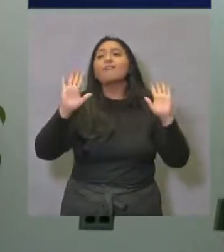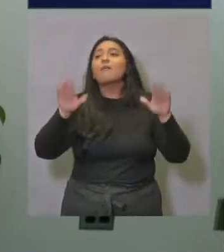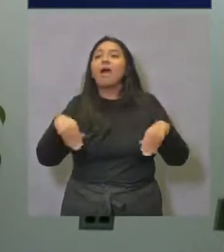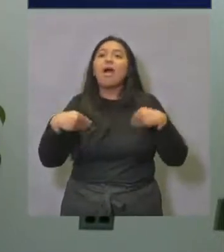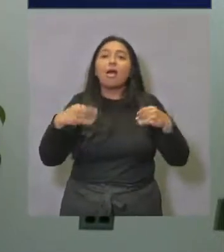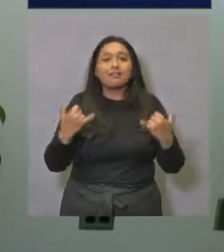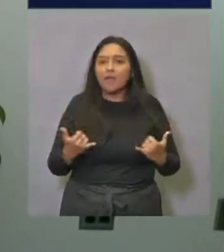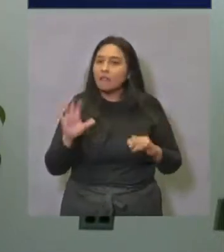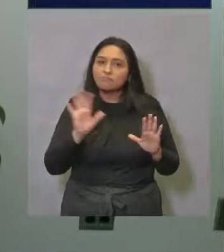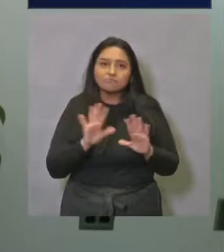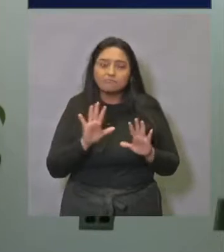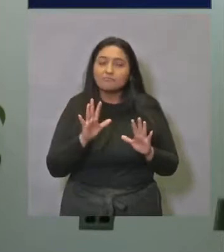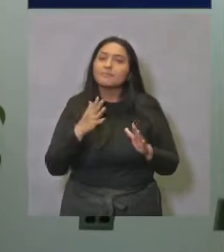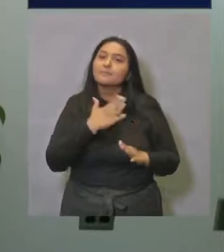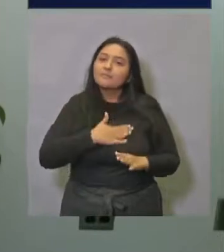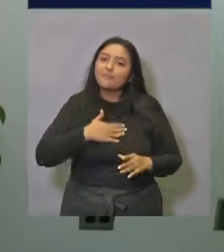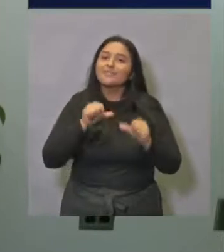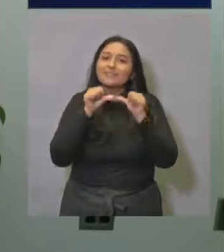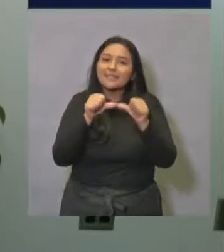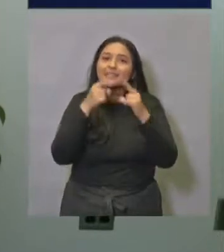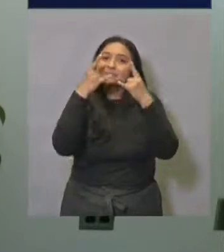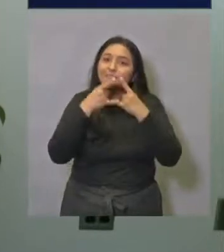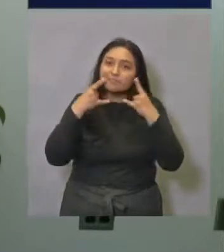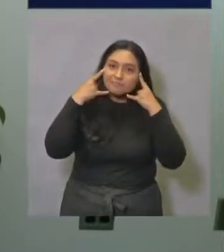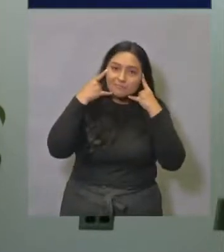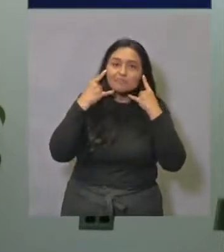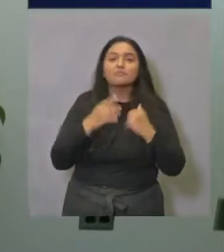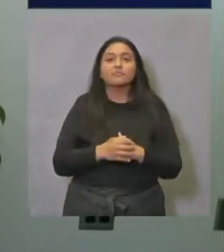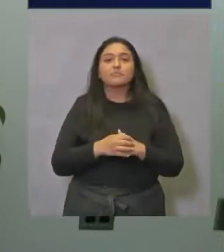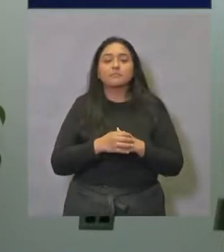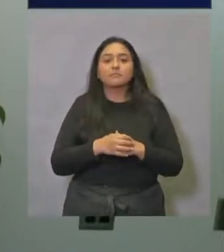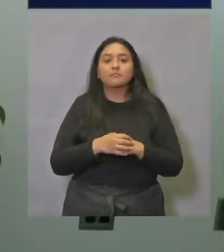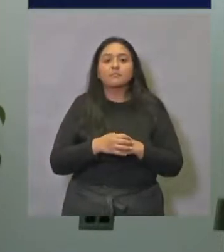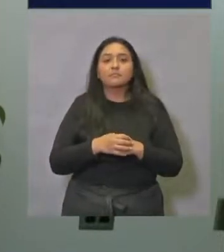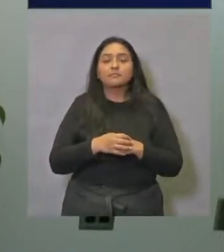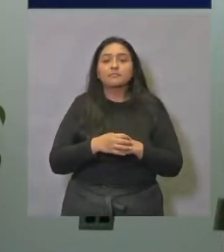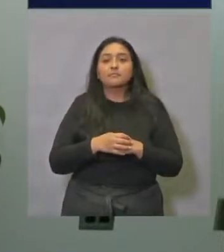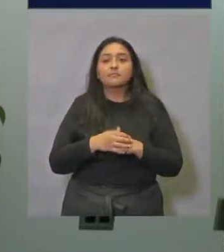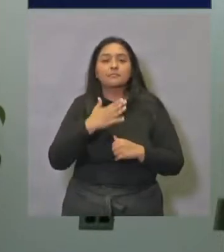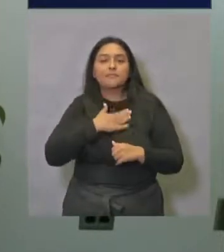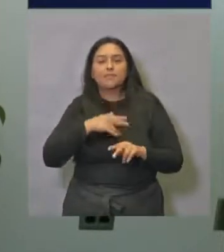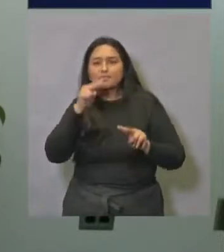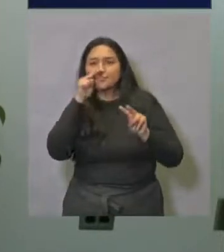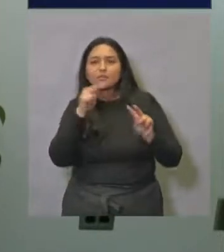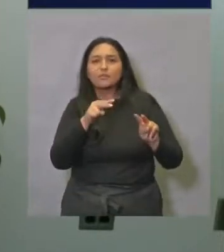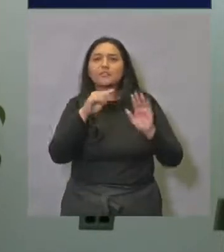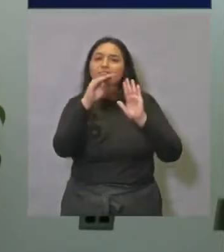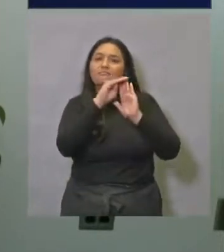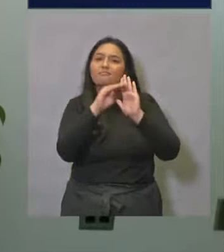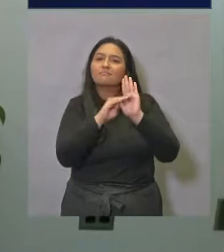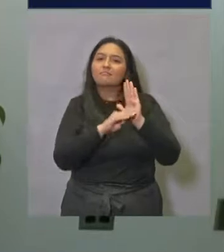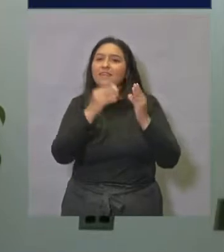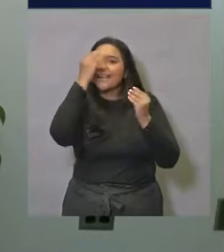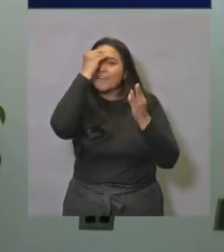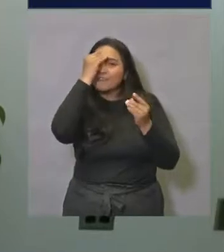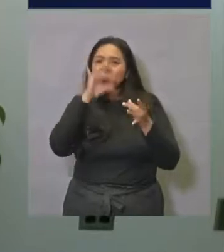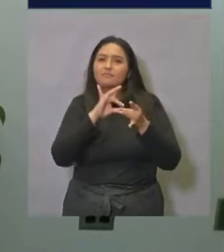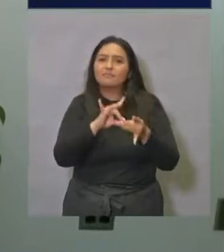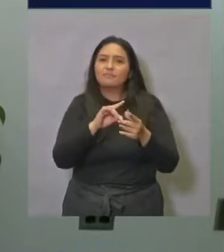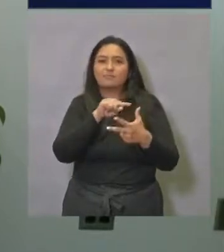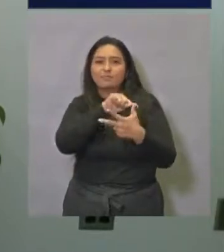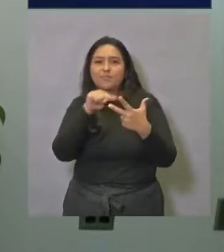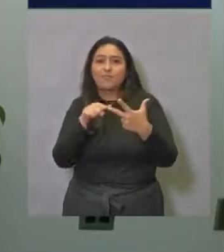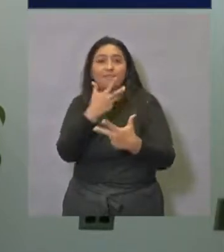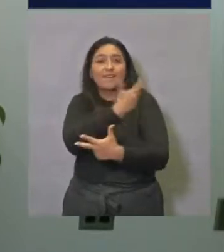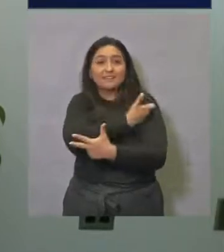physically distancing from others when you're in public. And please review information about the safety and effectiveness of the 3 vaccines currently